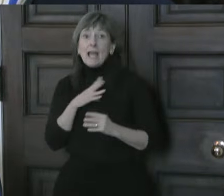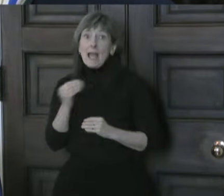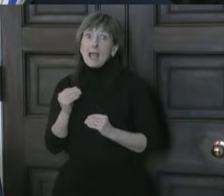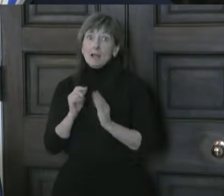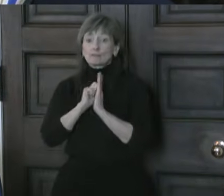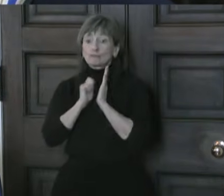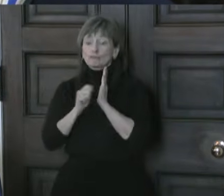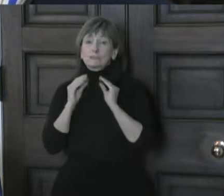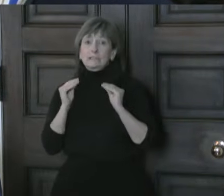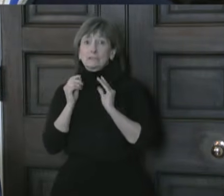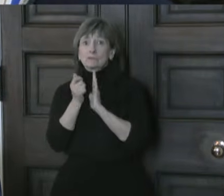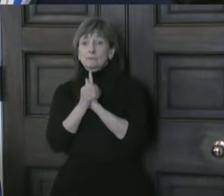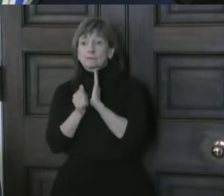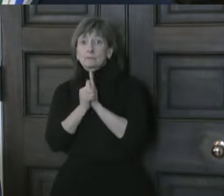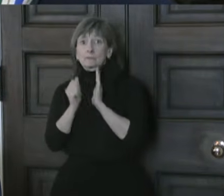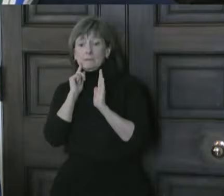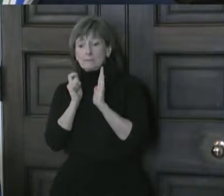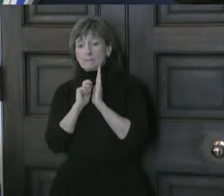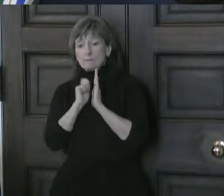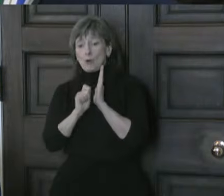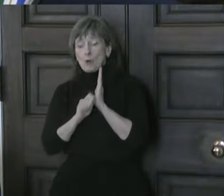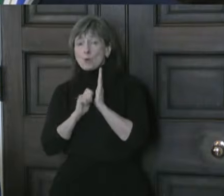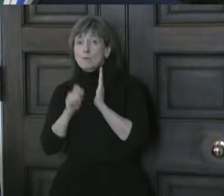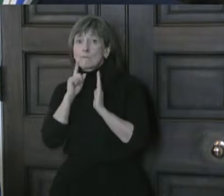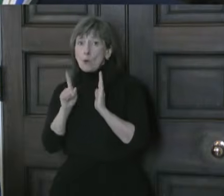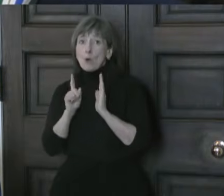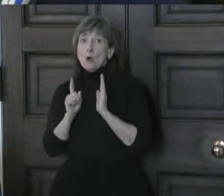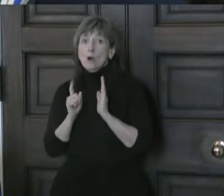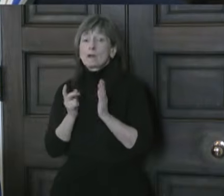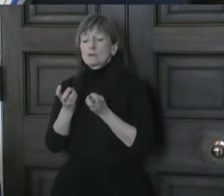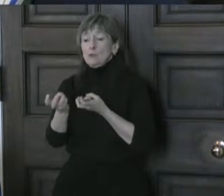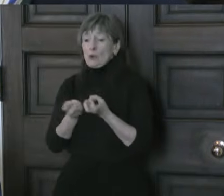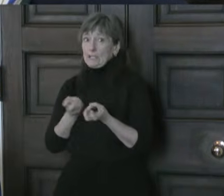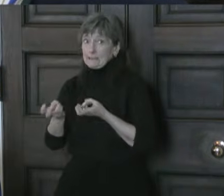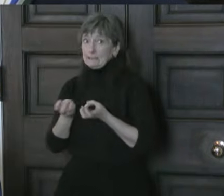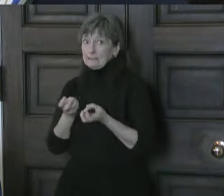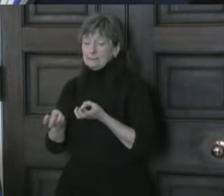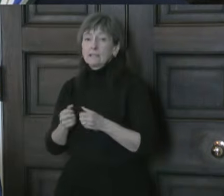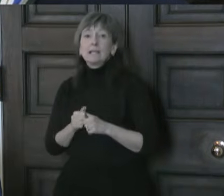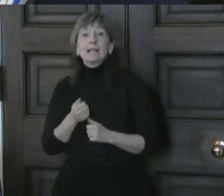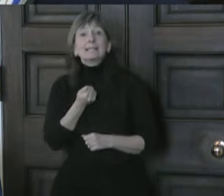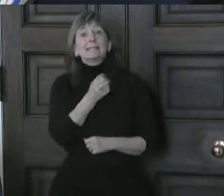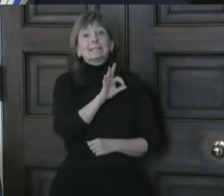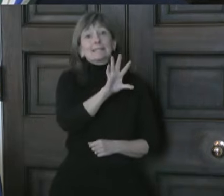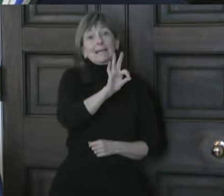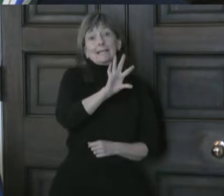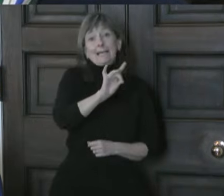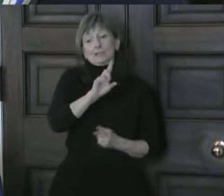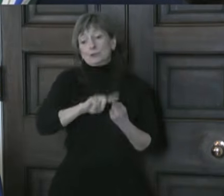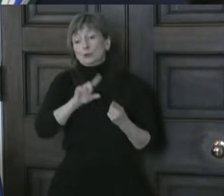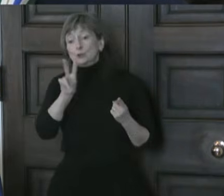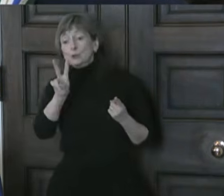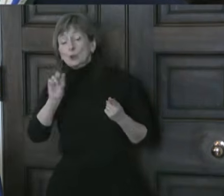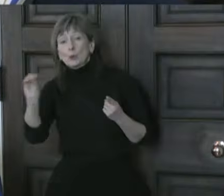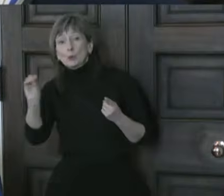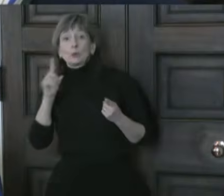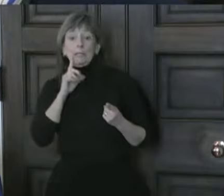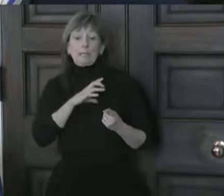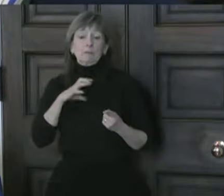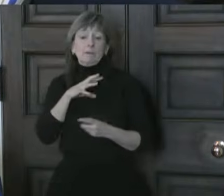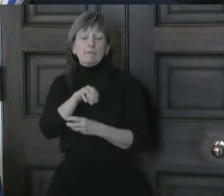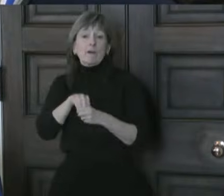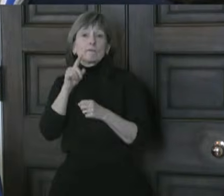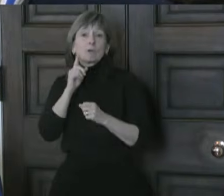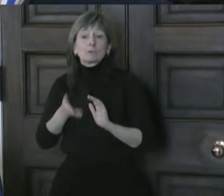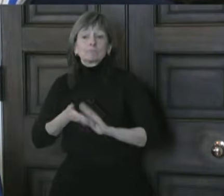manual for para-Nordic skiing. In 1998 to 2000, she was a member of the committee that facilitated